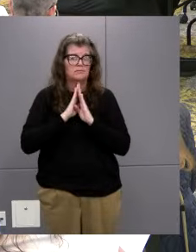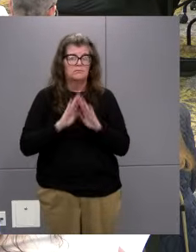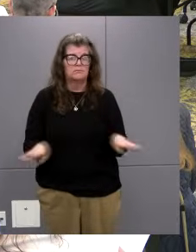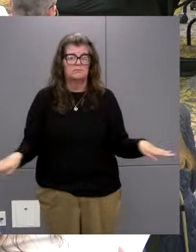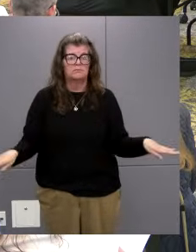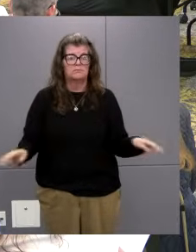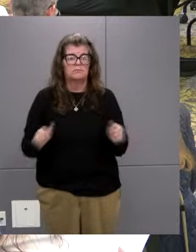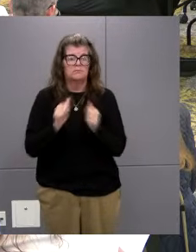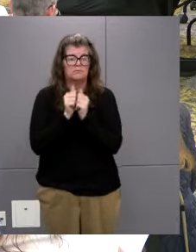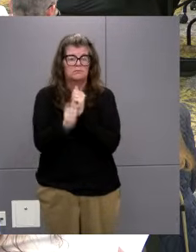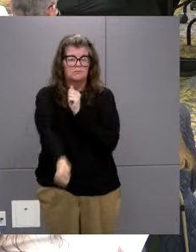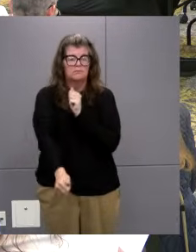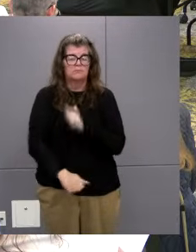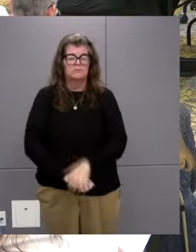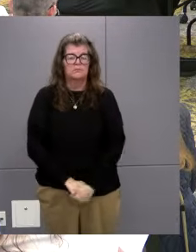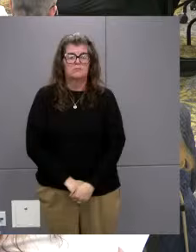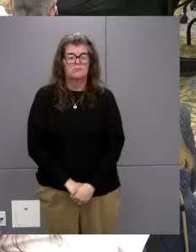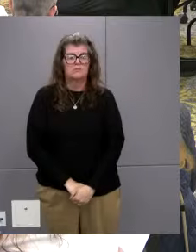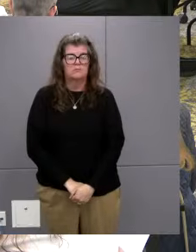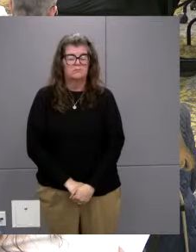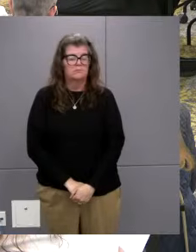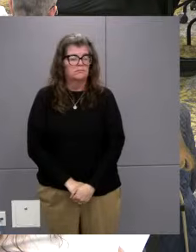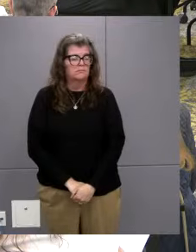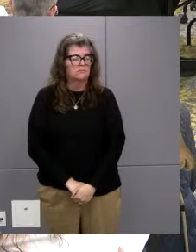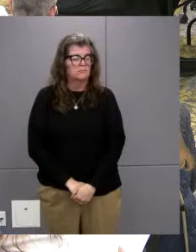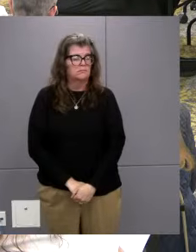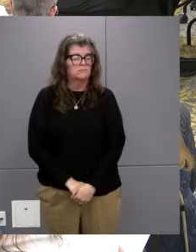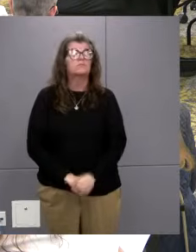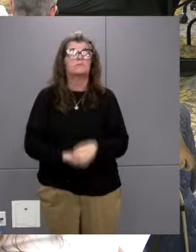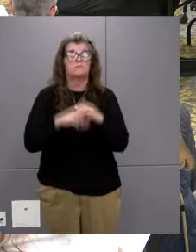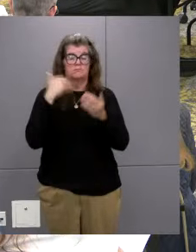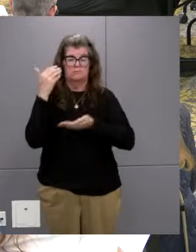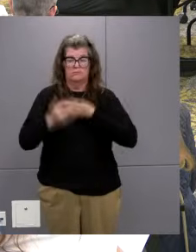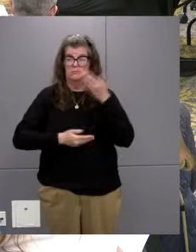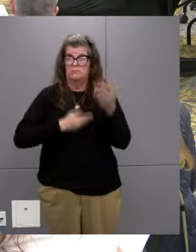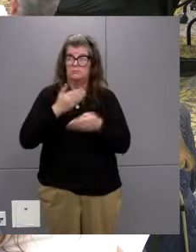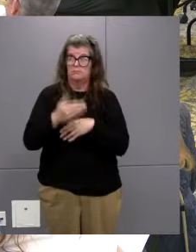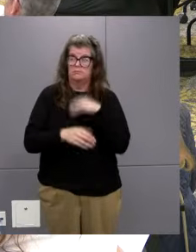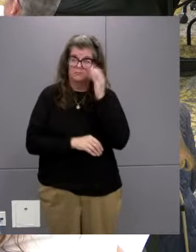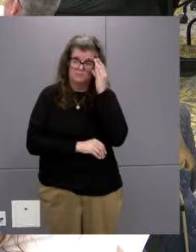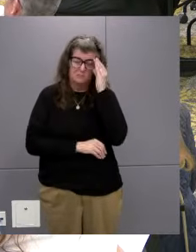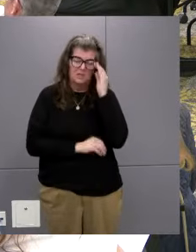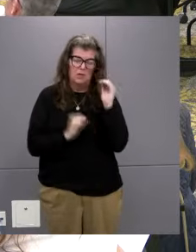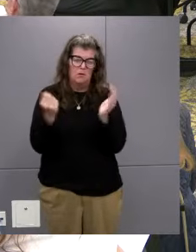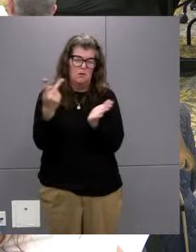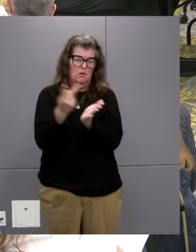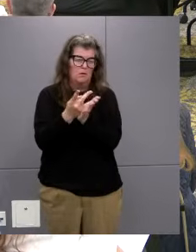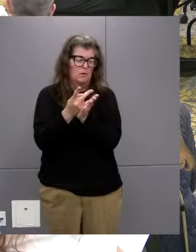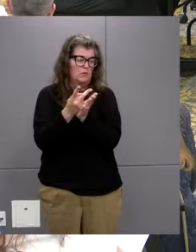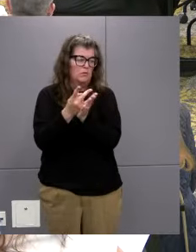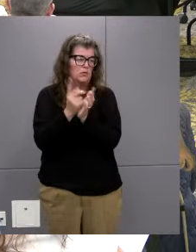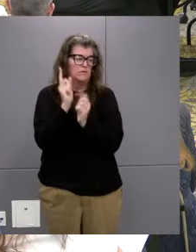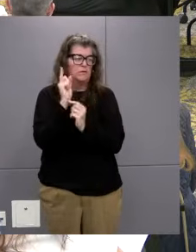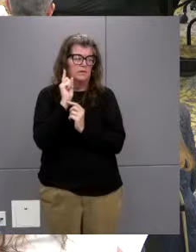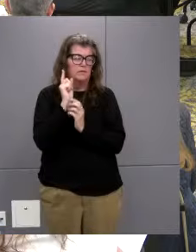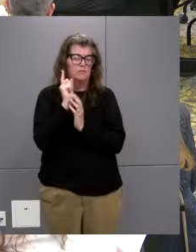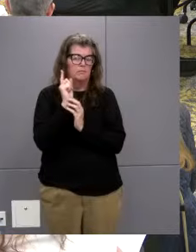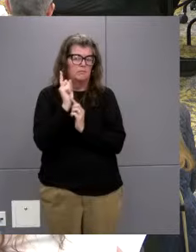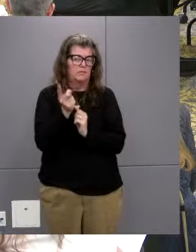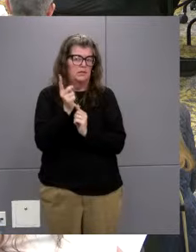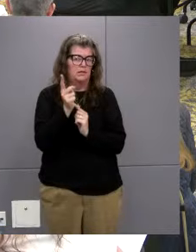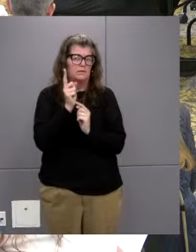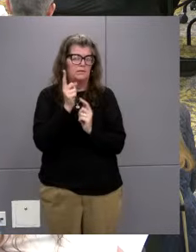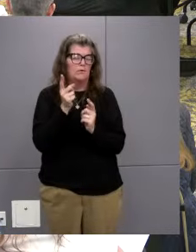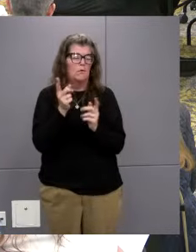Ayes have it. Okay, moving along to approval of the minutes of the closed